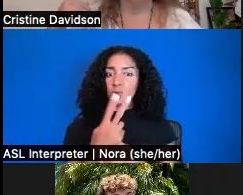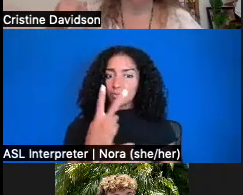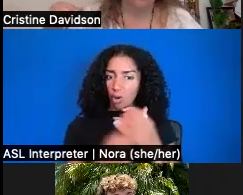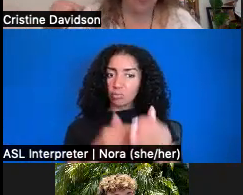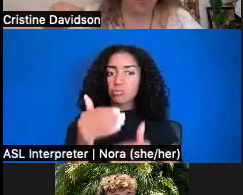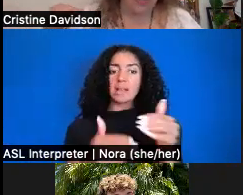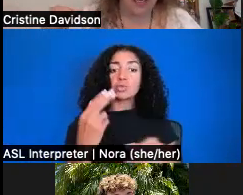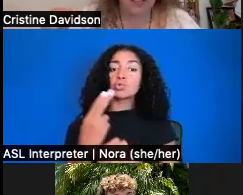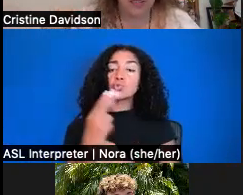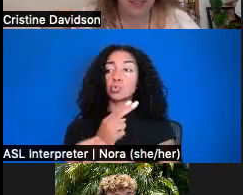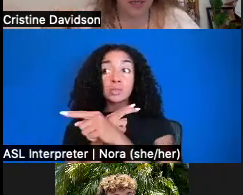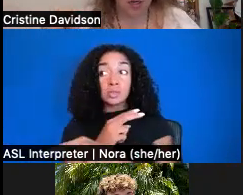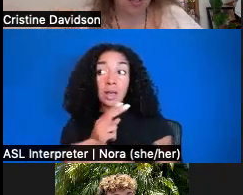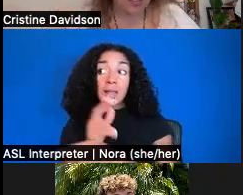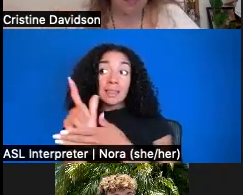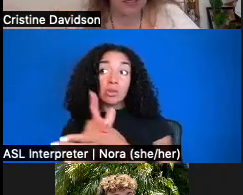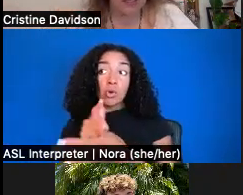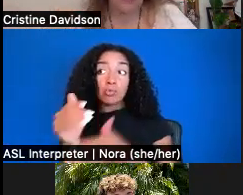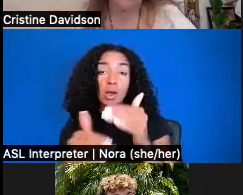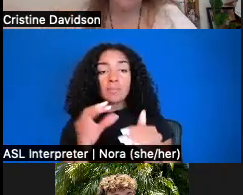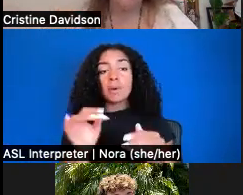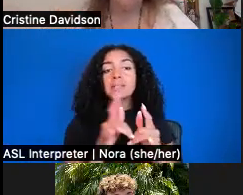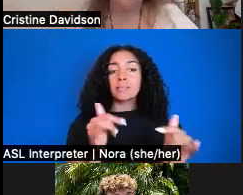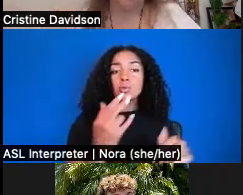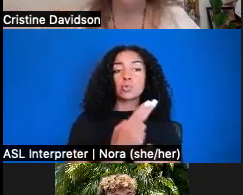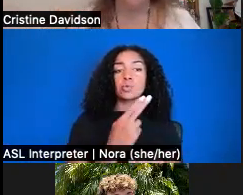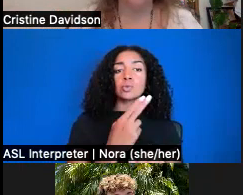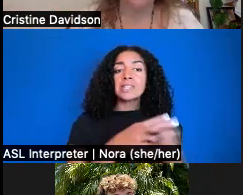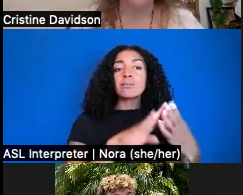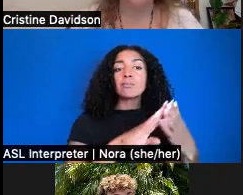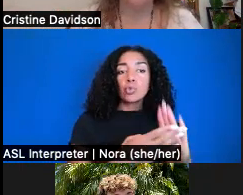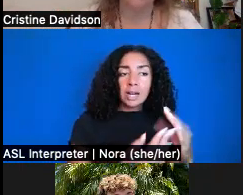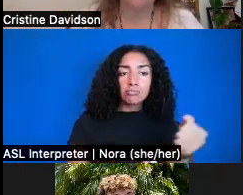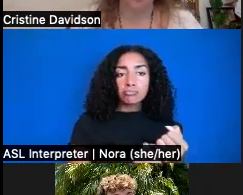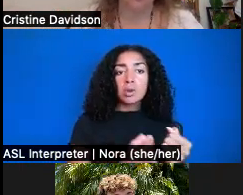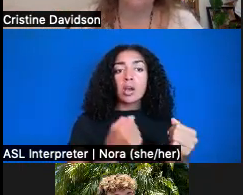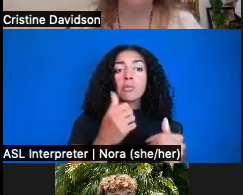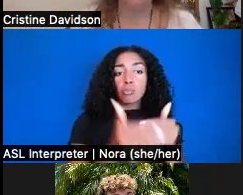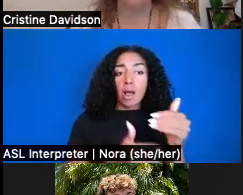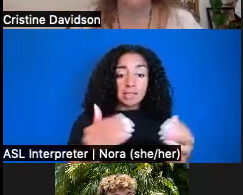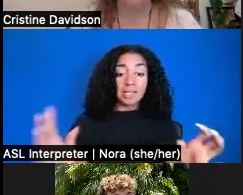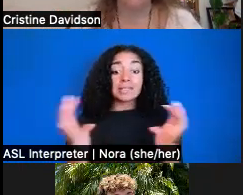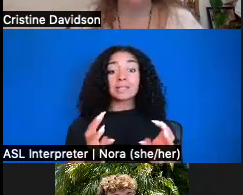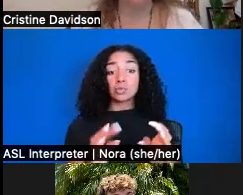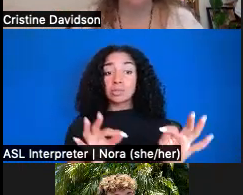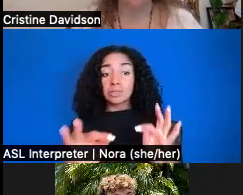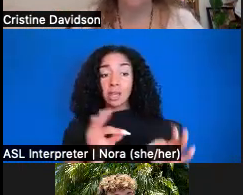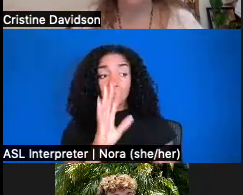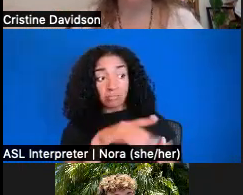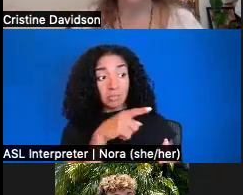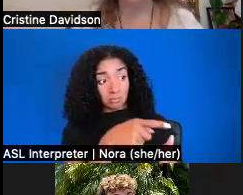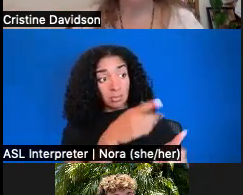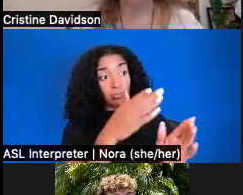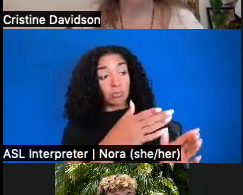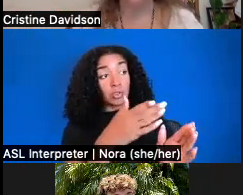a community-driven process to basically say the harm that you did, this is how it has impacted me. This is how it